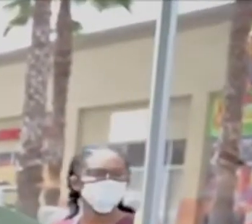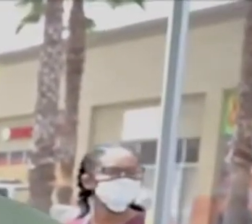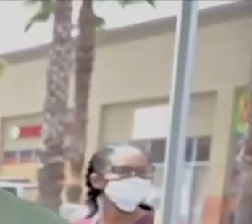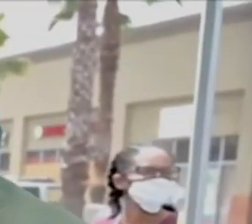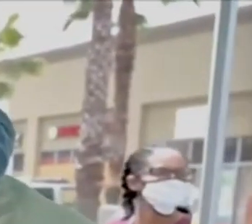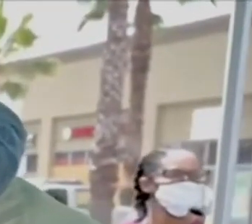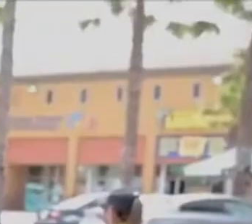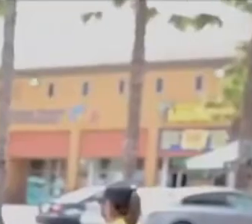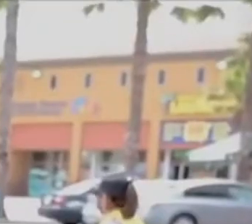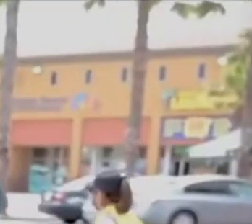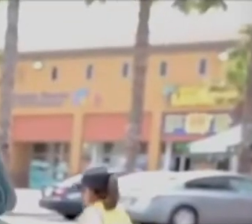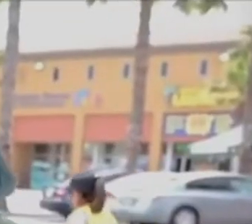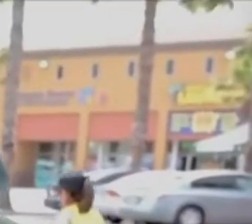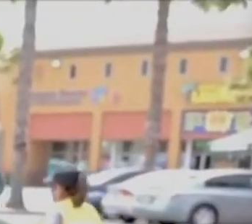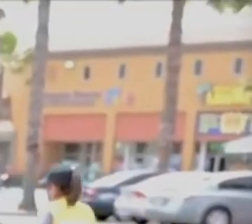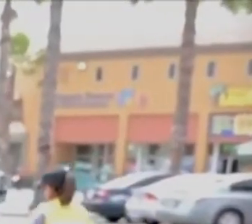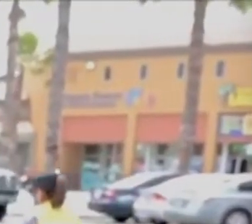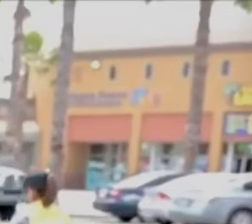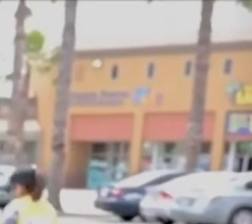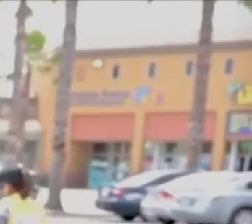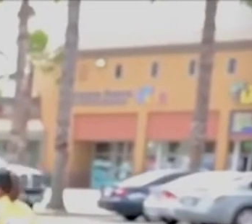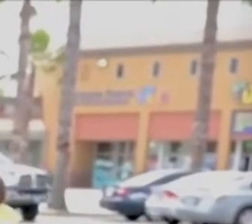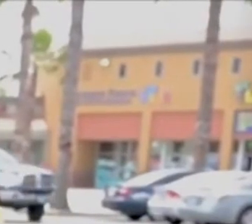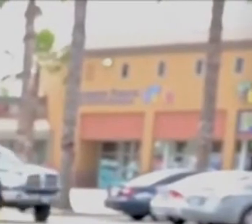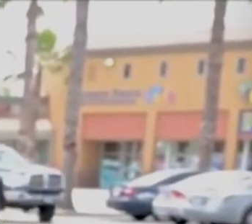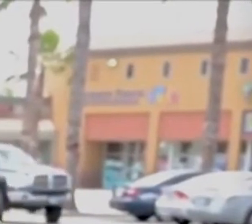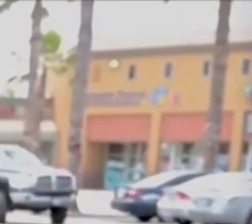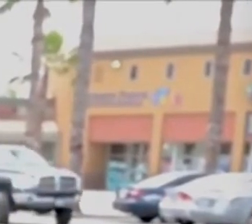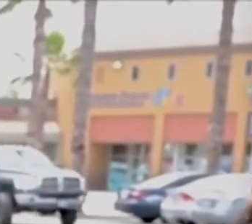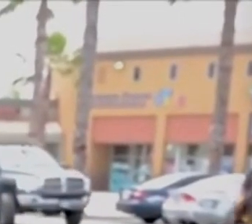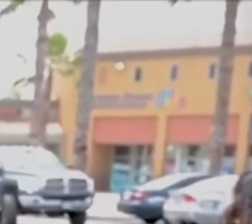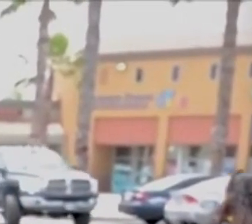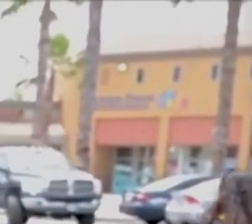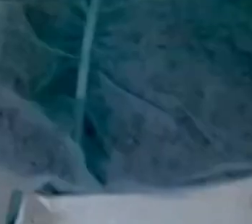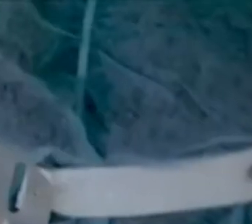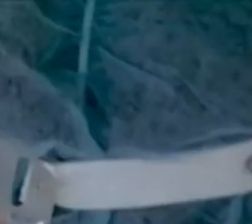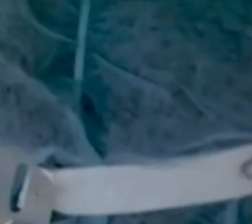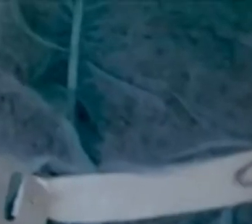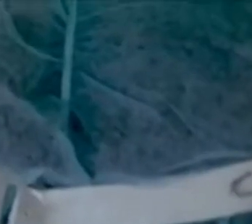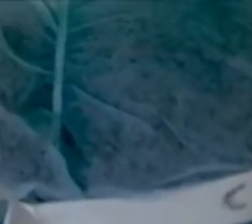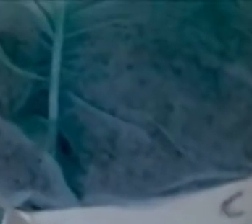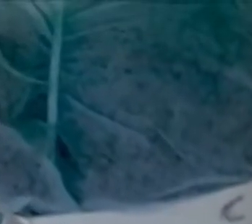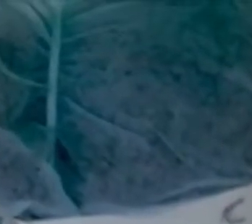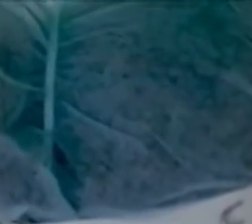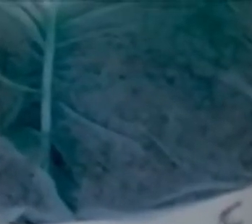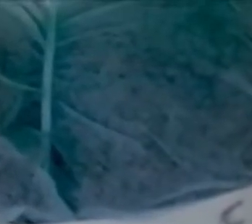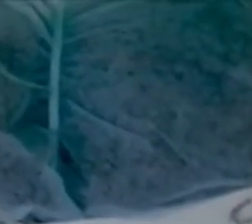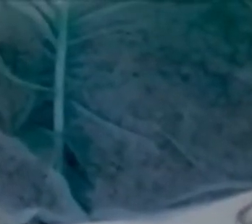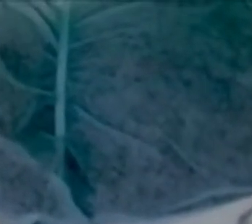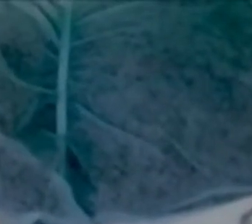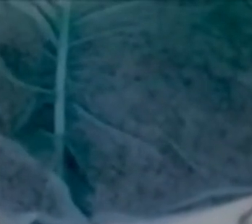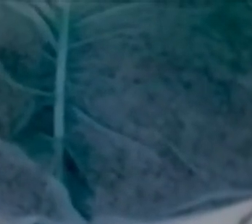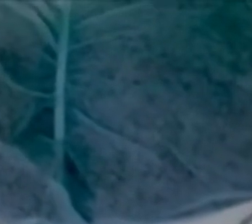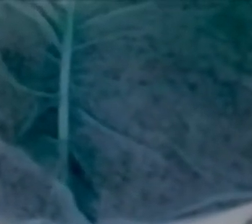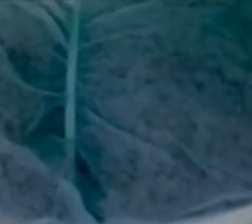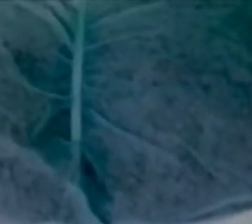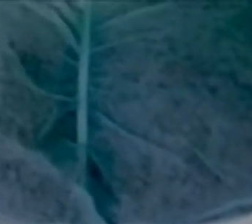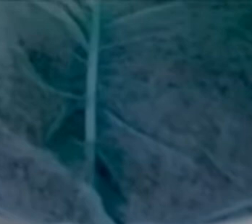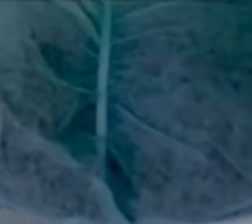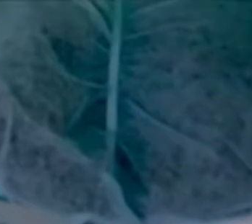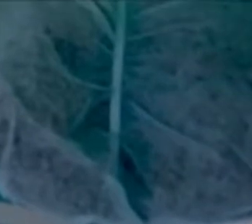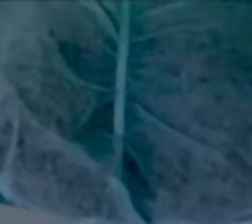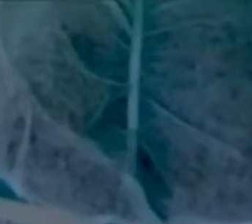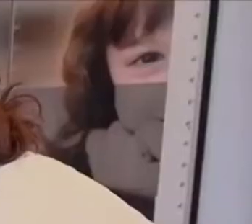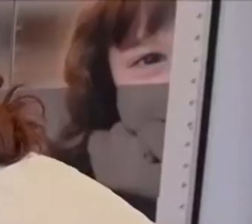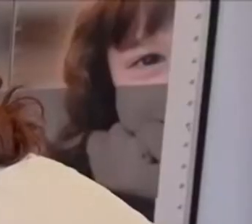confidential, and it doesn't hurt. Our health professional will use a nasal swab that goes into